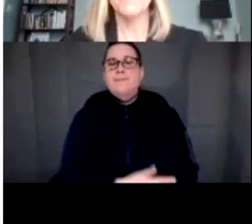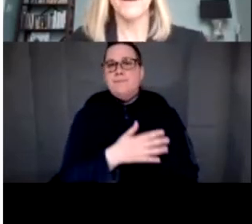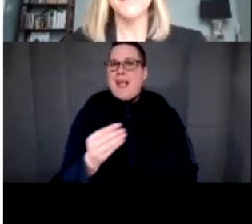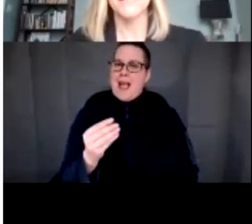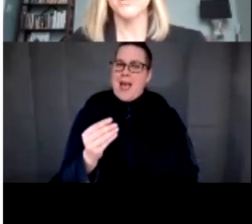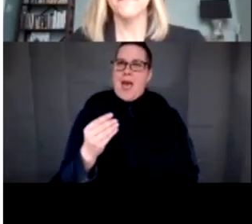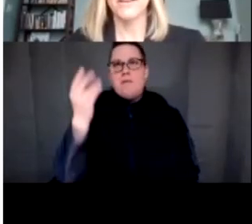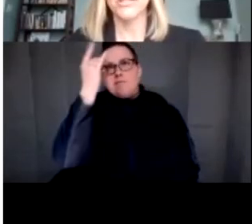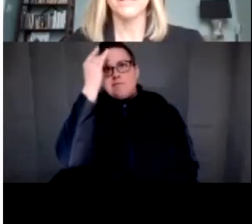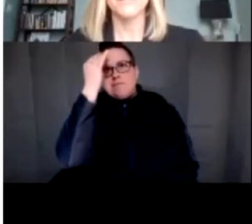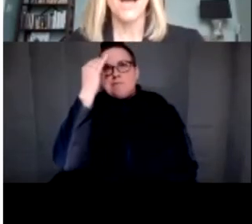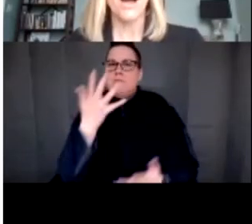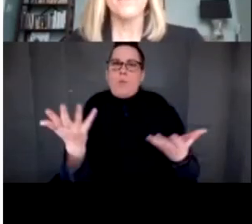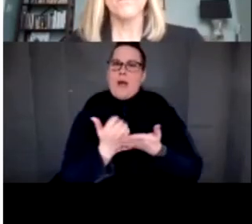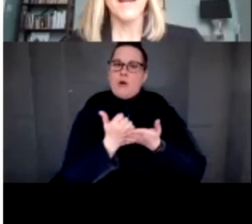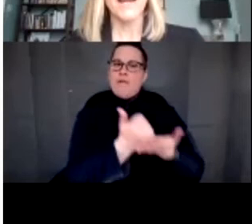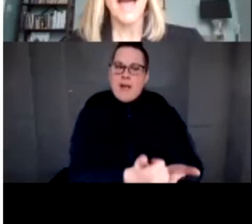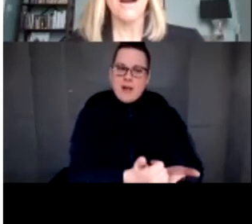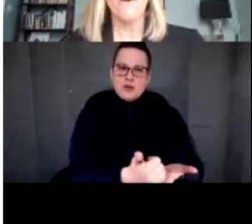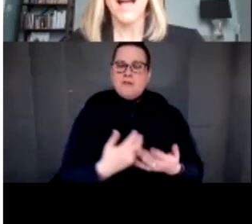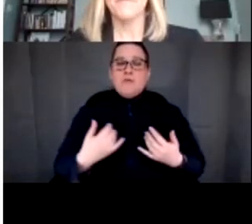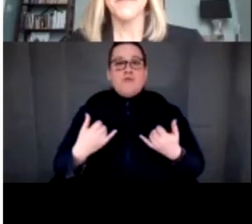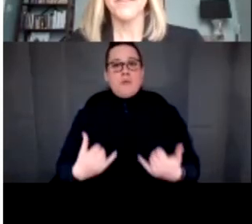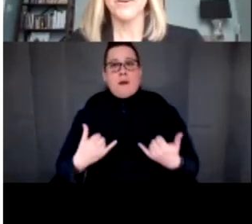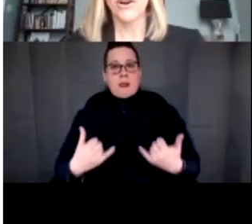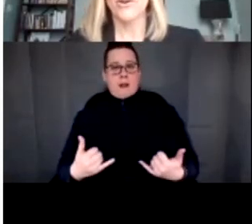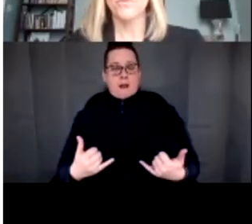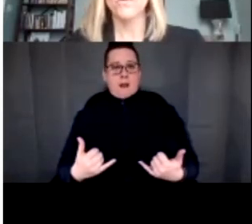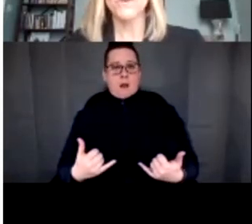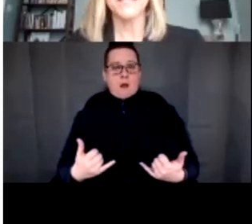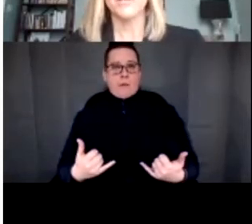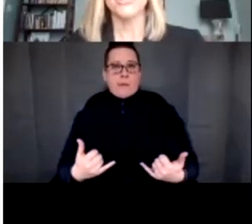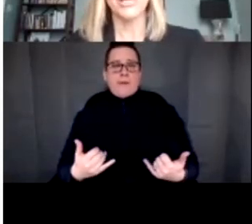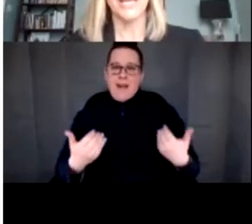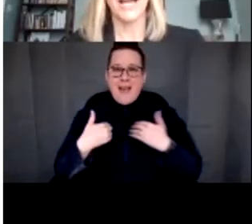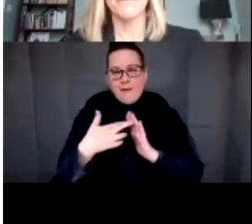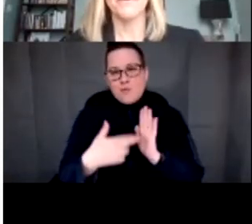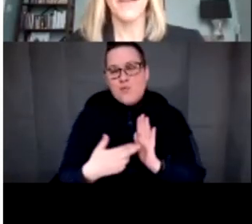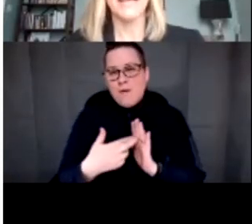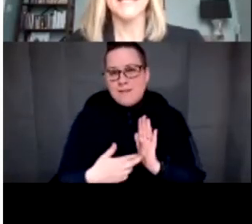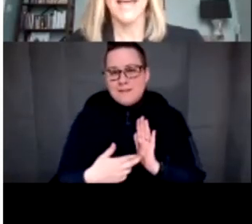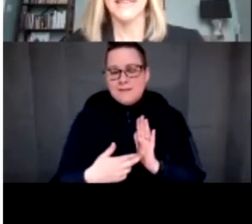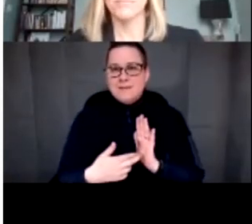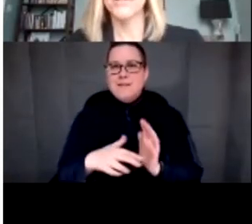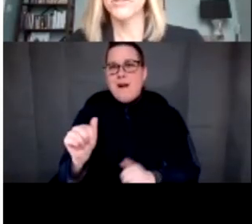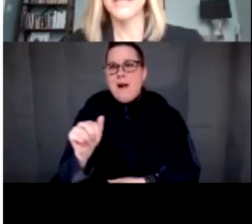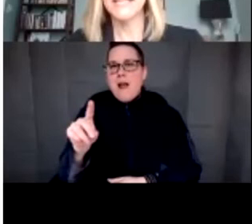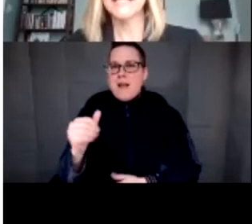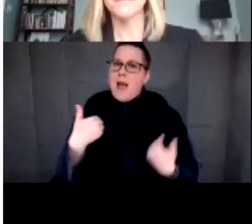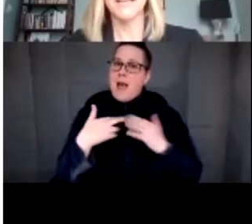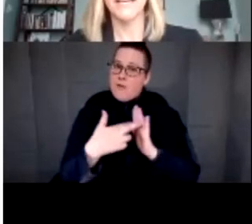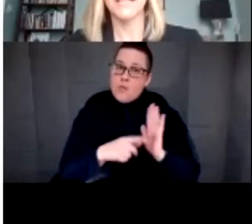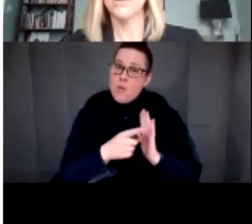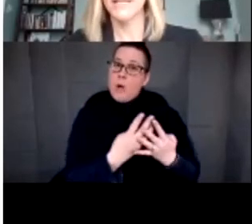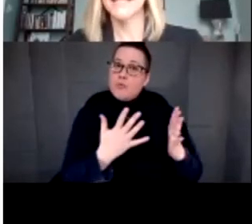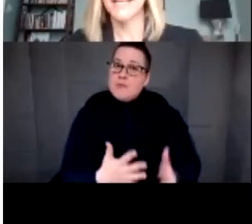think about these interventions, are that right now there are rules essentially through the ADA that prisoners need to